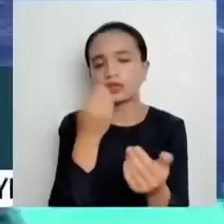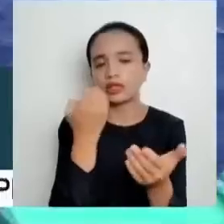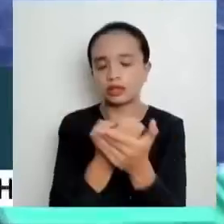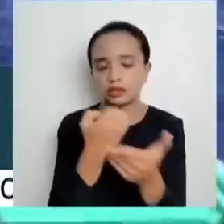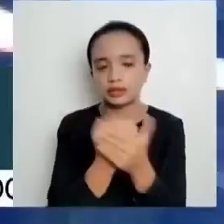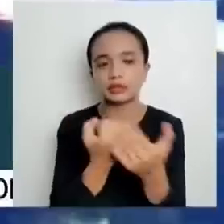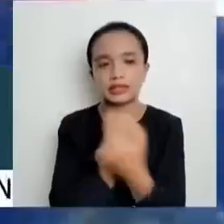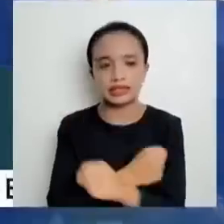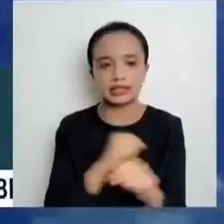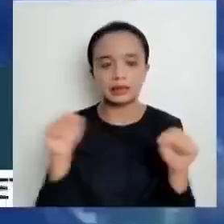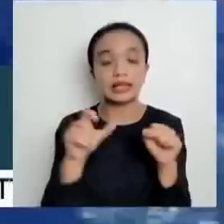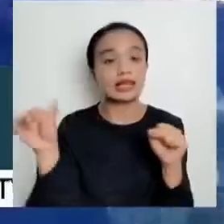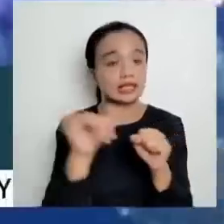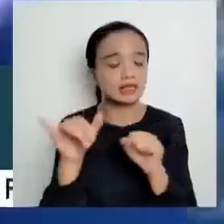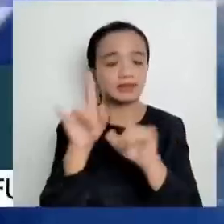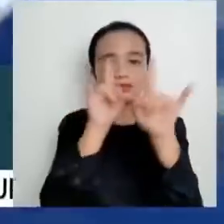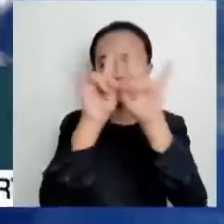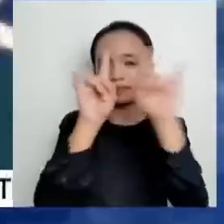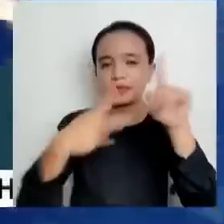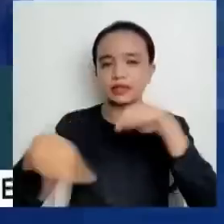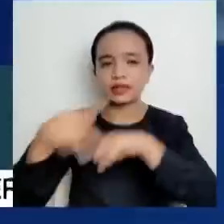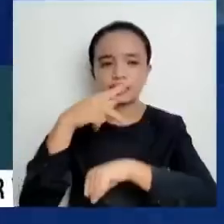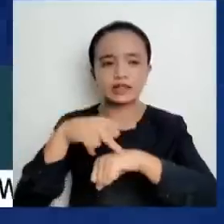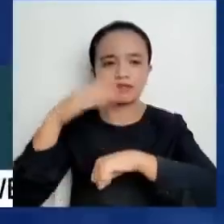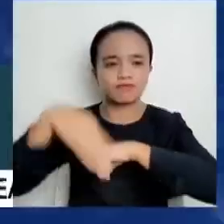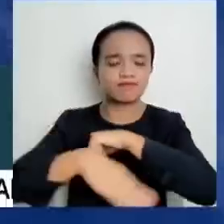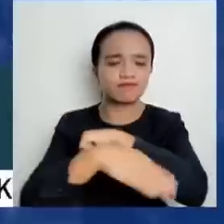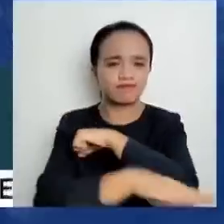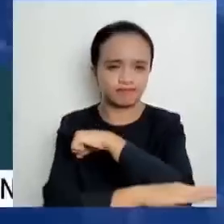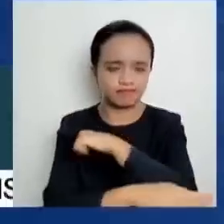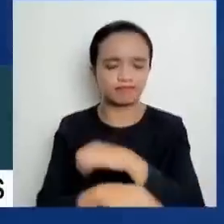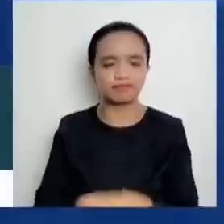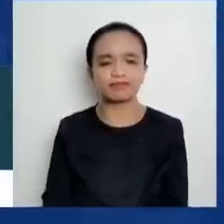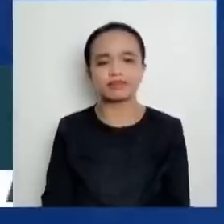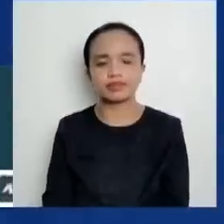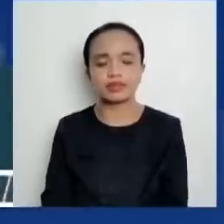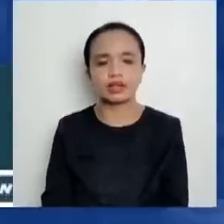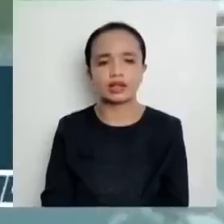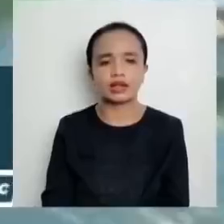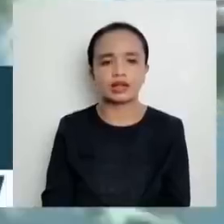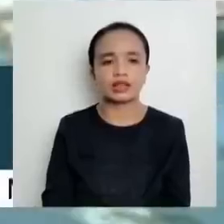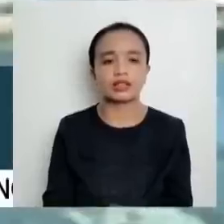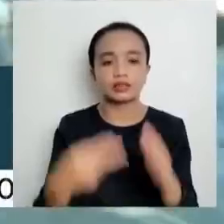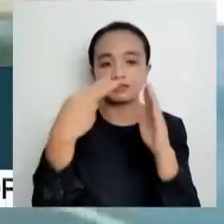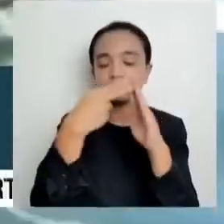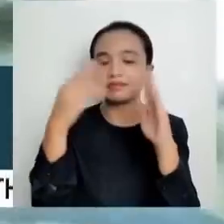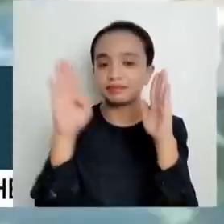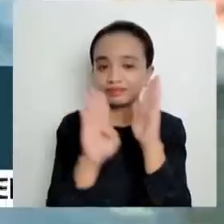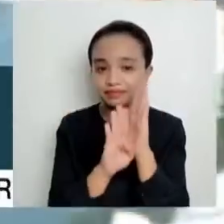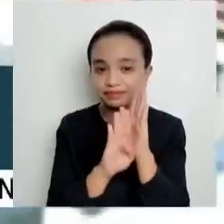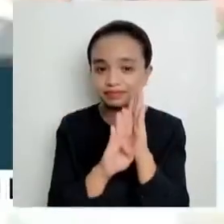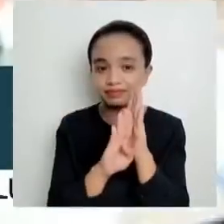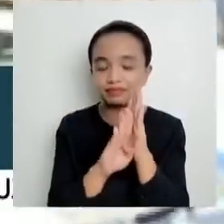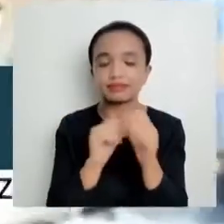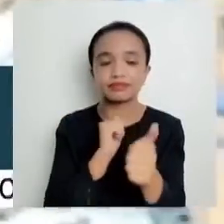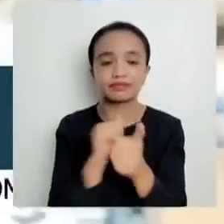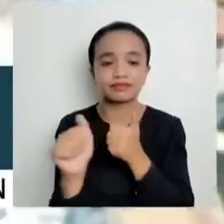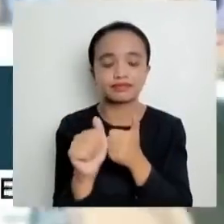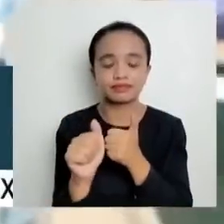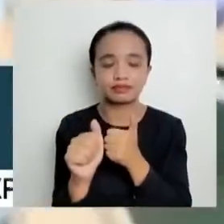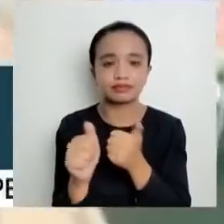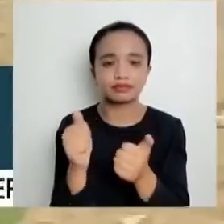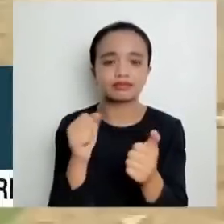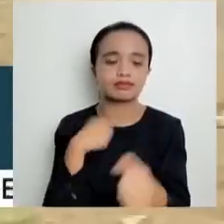security, as well as promoting the Philippines' territorial integrity. The House will submit the bill to the Senate for